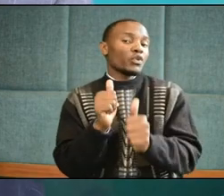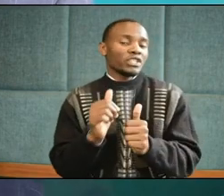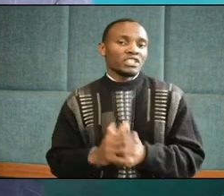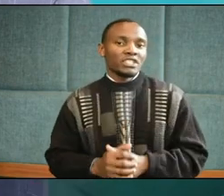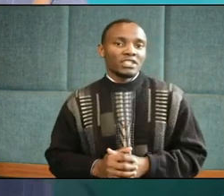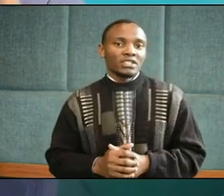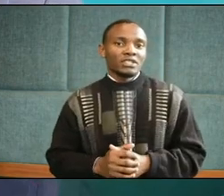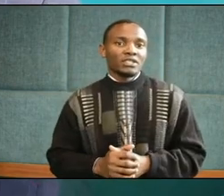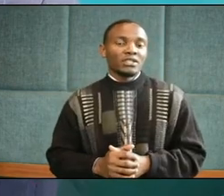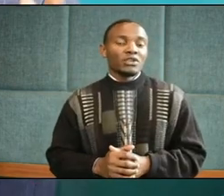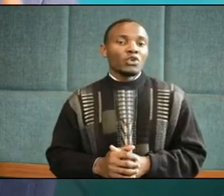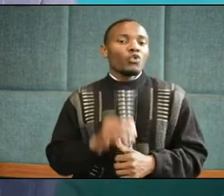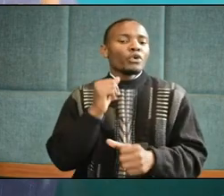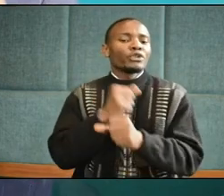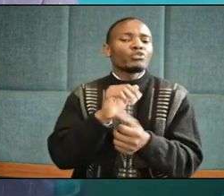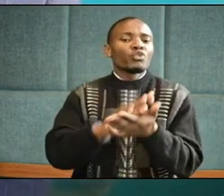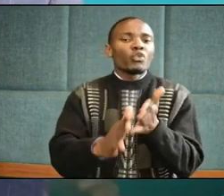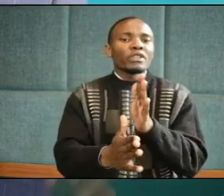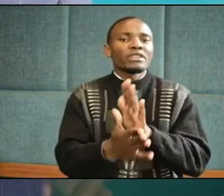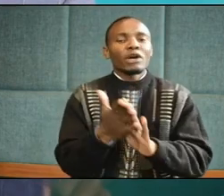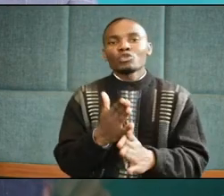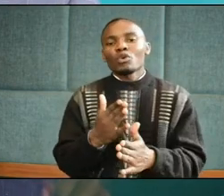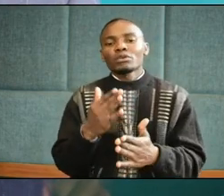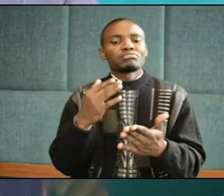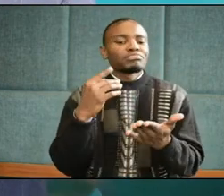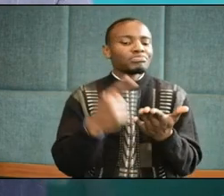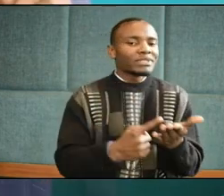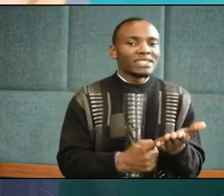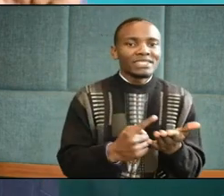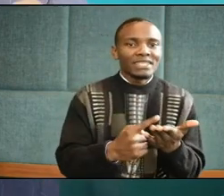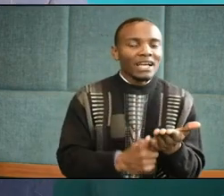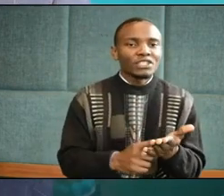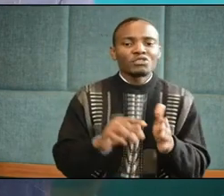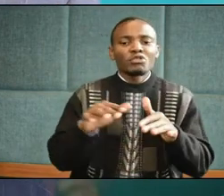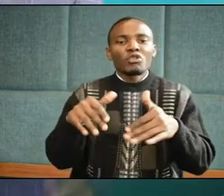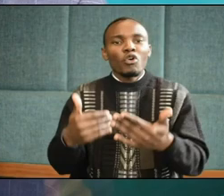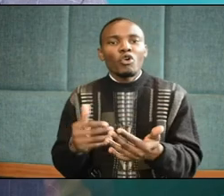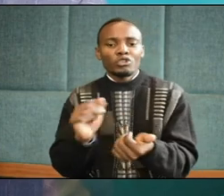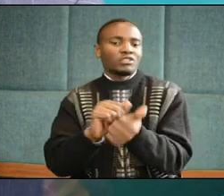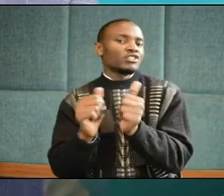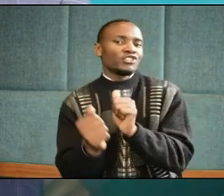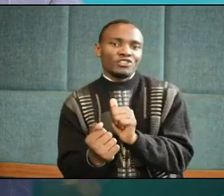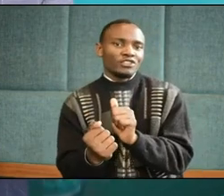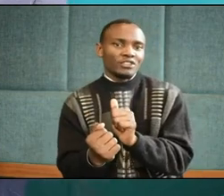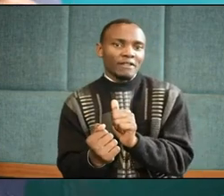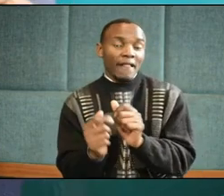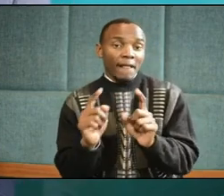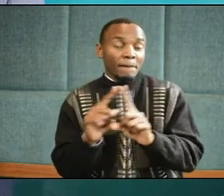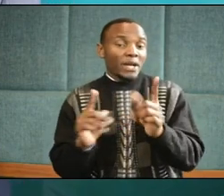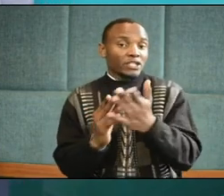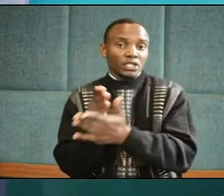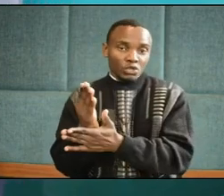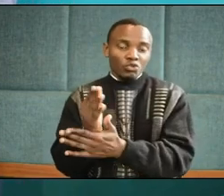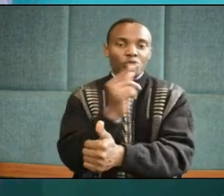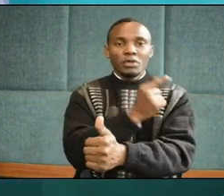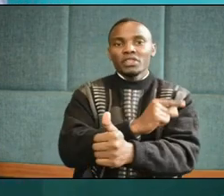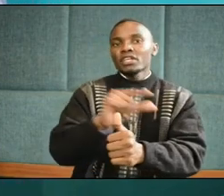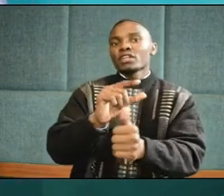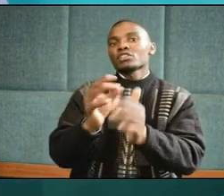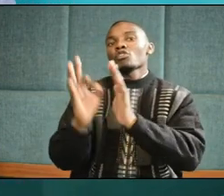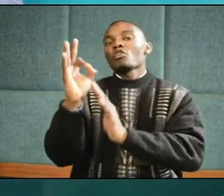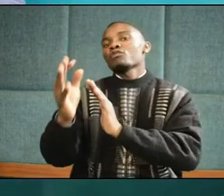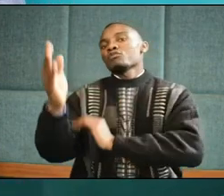out without any negotiation or modification, but by the grace of